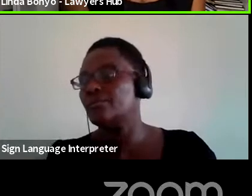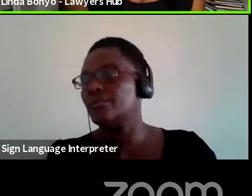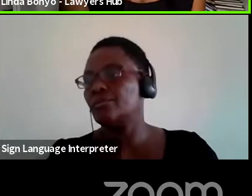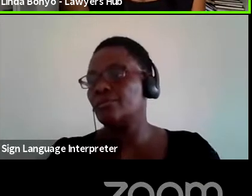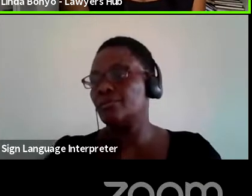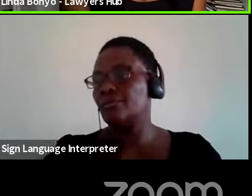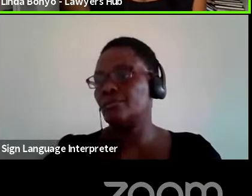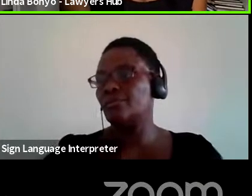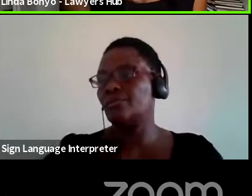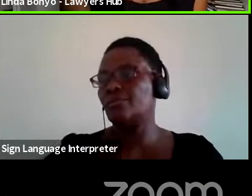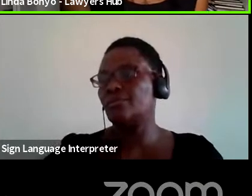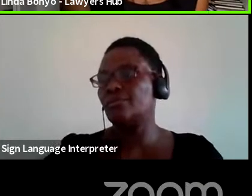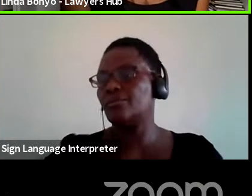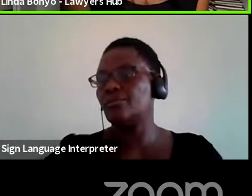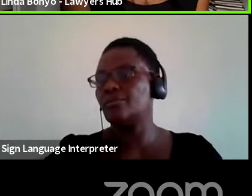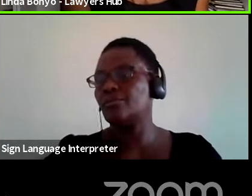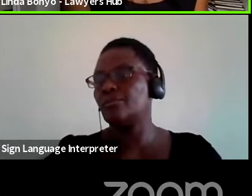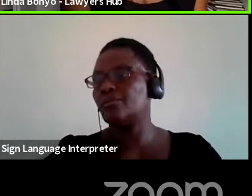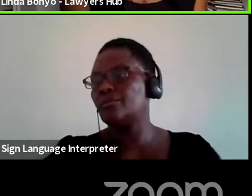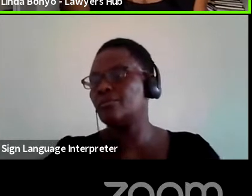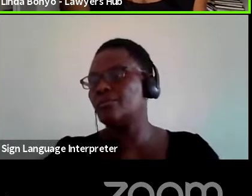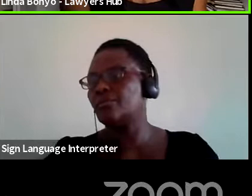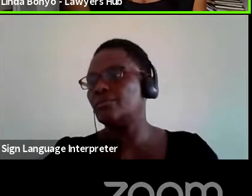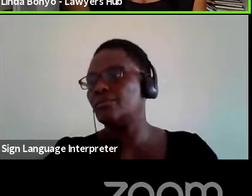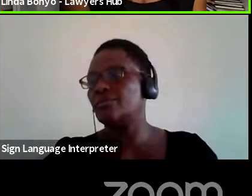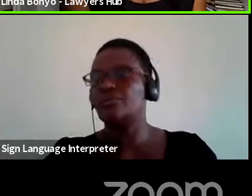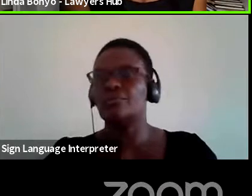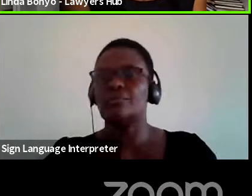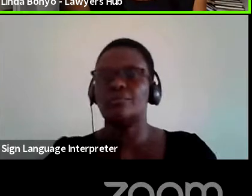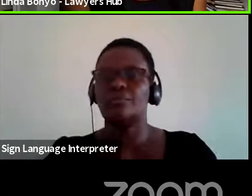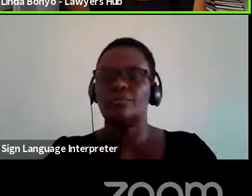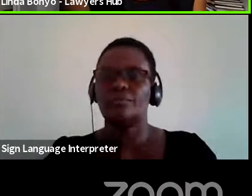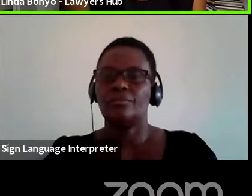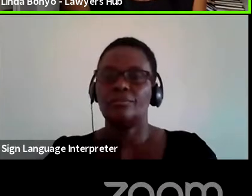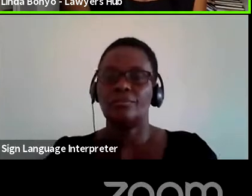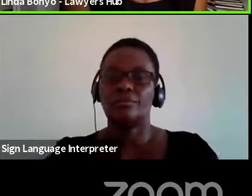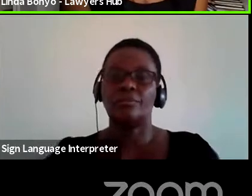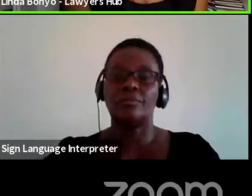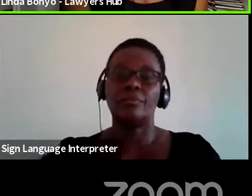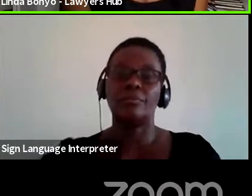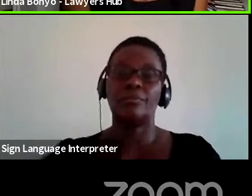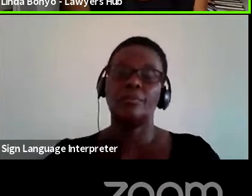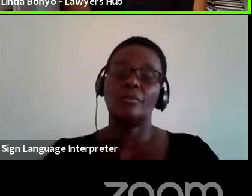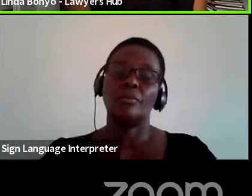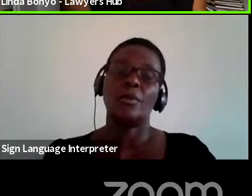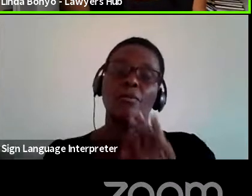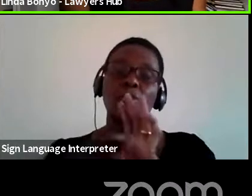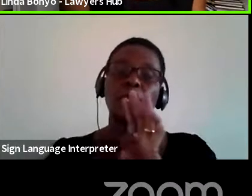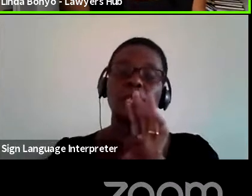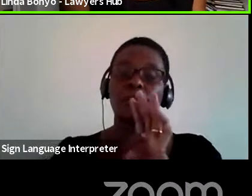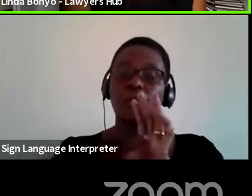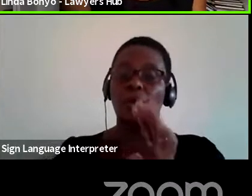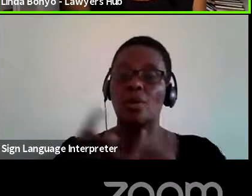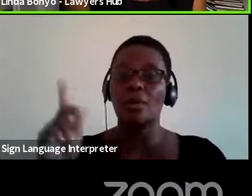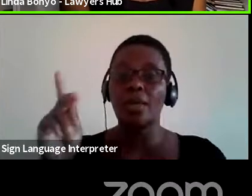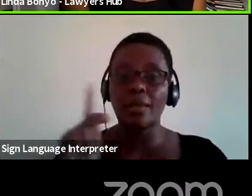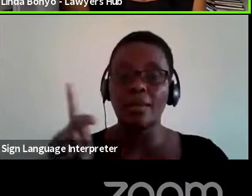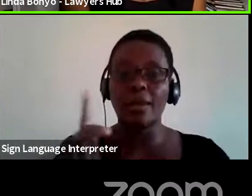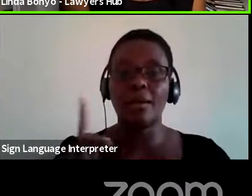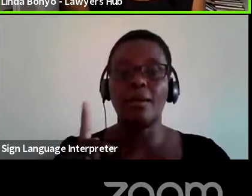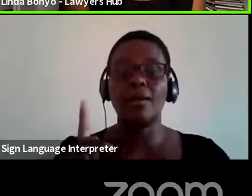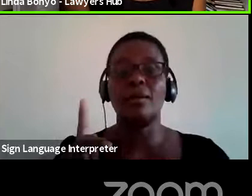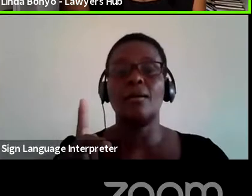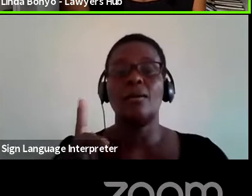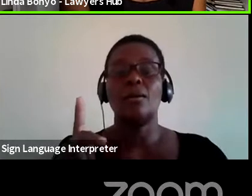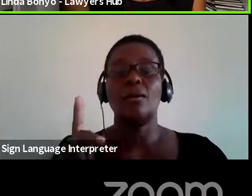a huge part of everything that happens. I think especially for countries like Kenya, for instance, that we rely on platforms